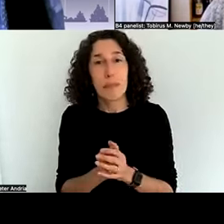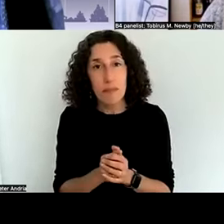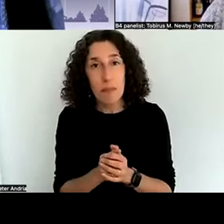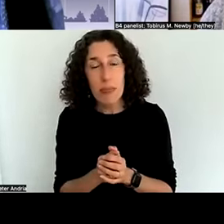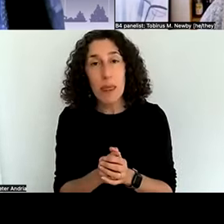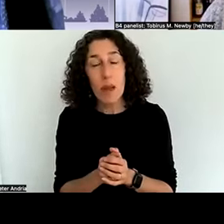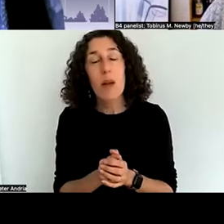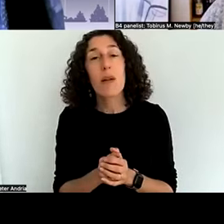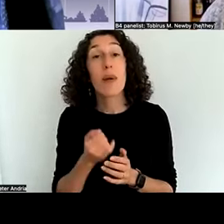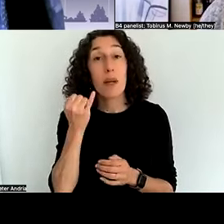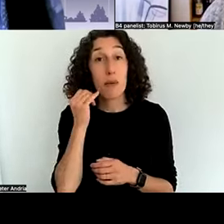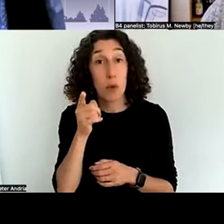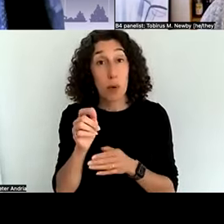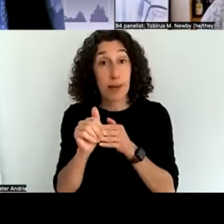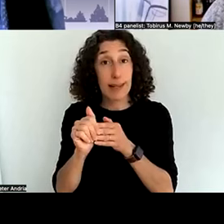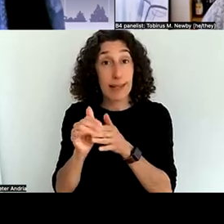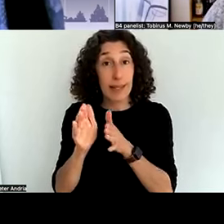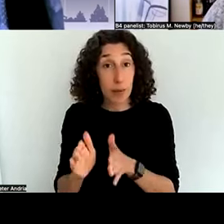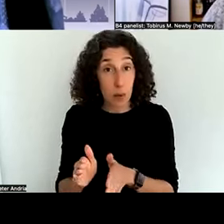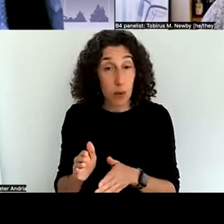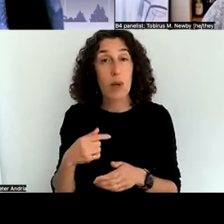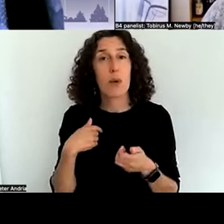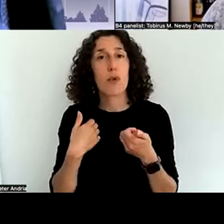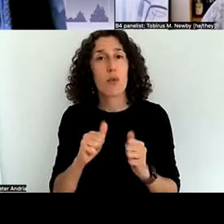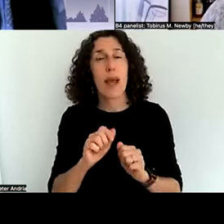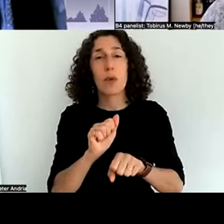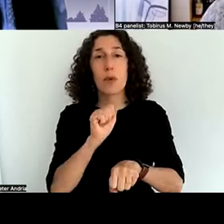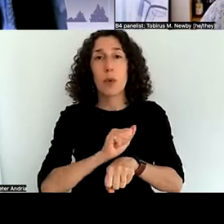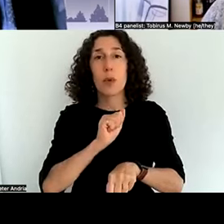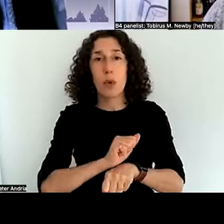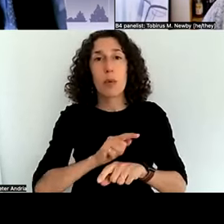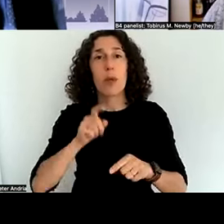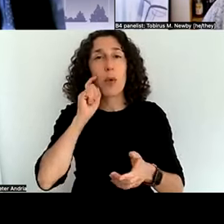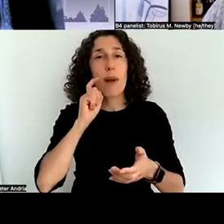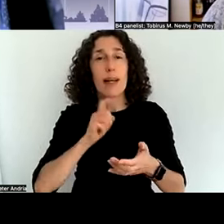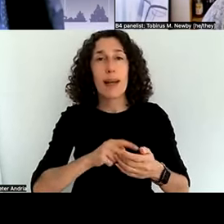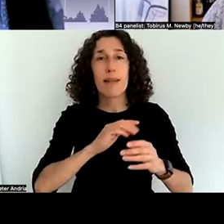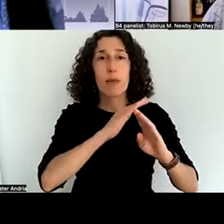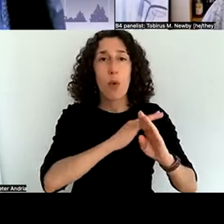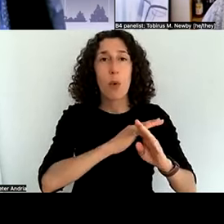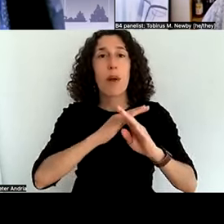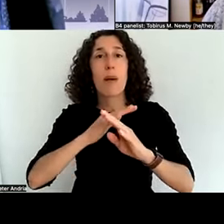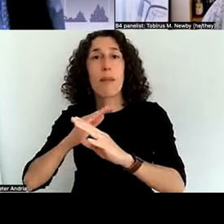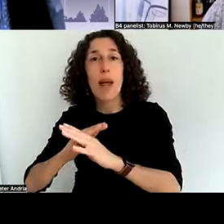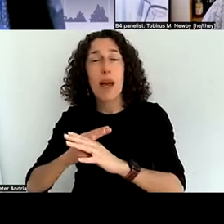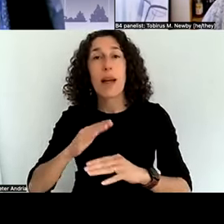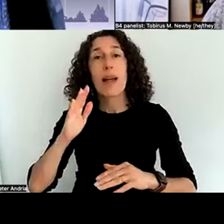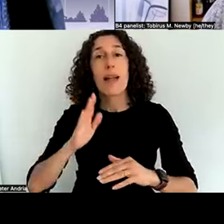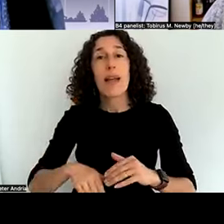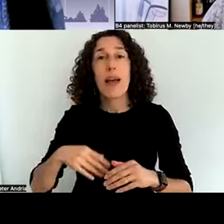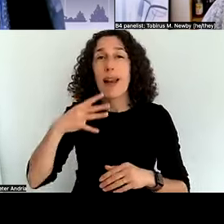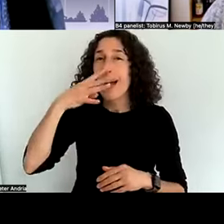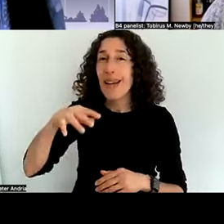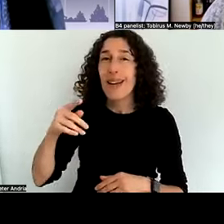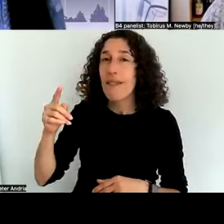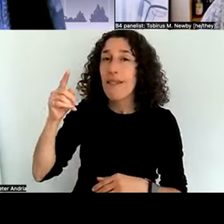if there are roadblocks to the things that we profess to be doing, let's speak those clearly. Let's take account to those. And before I became a